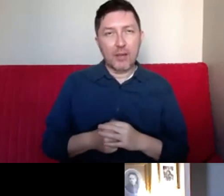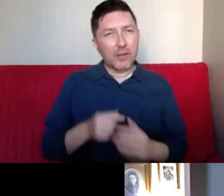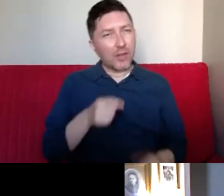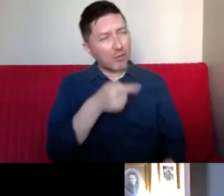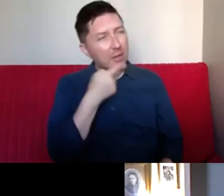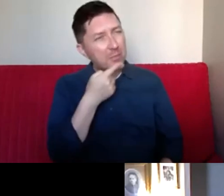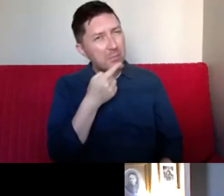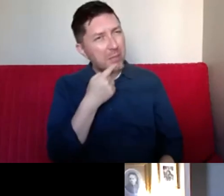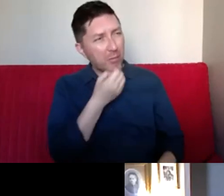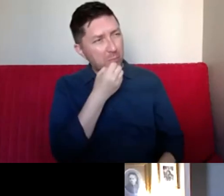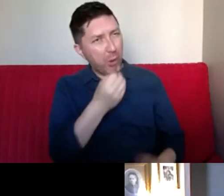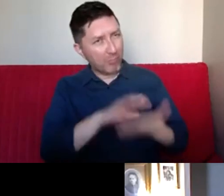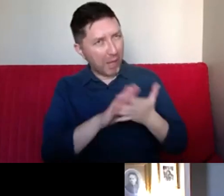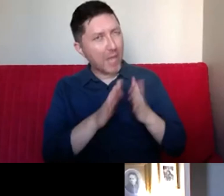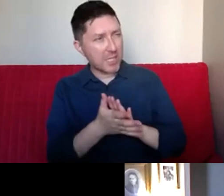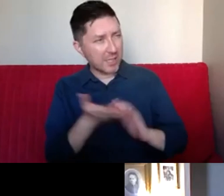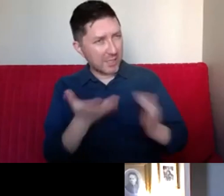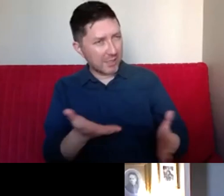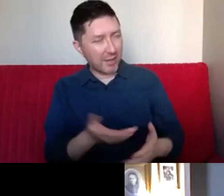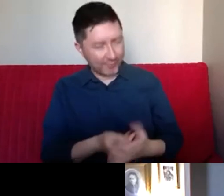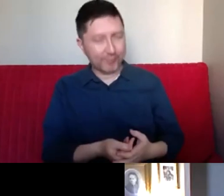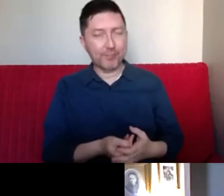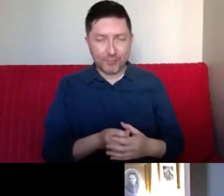exactly. That's what we did a lot on Desk One.